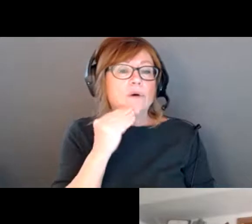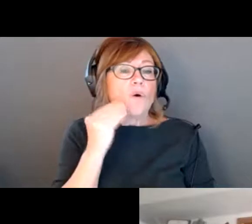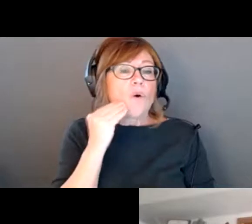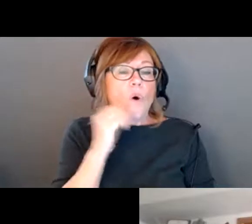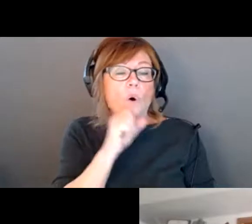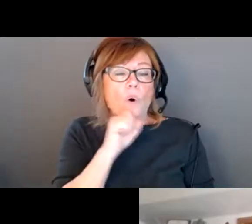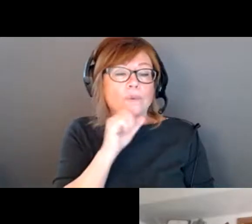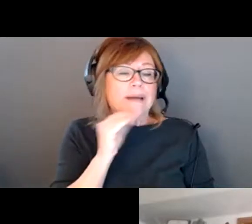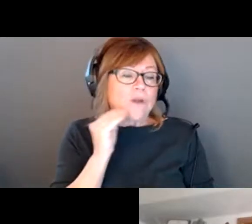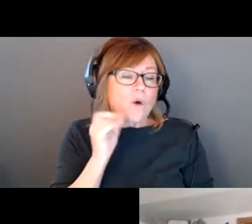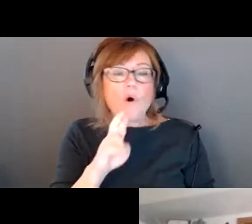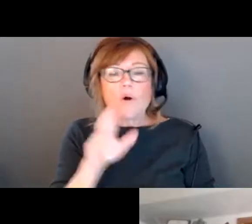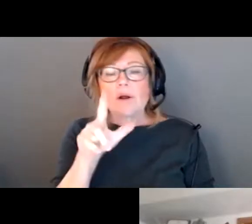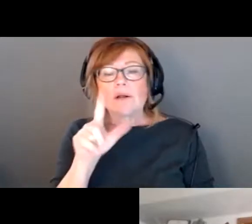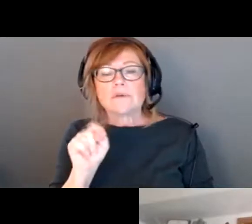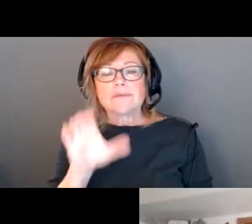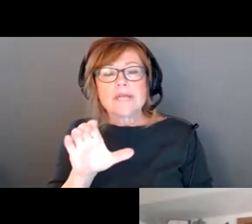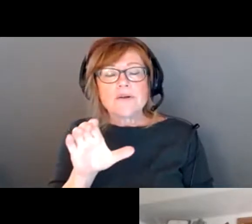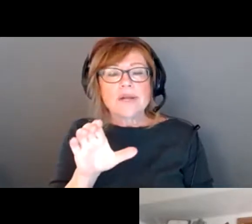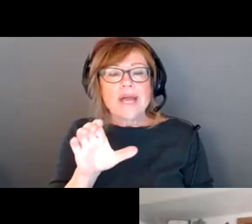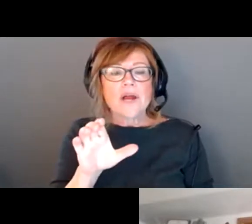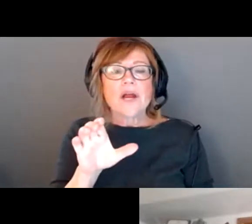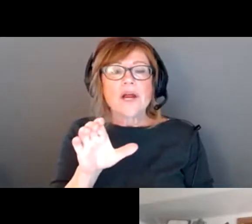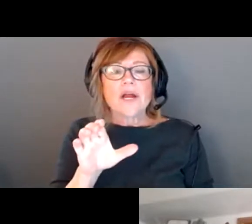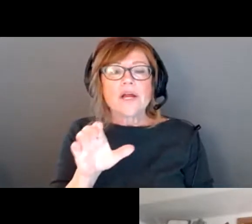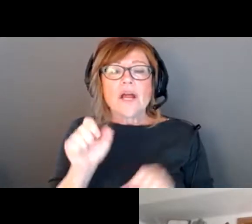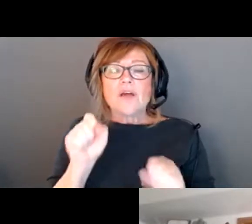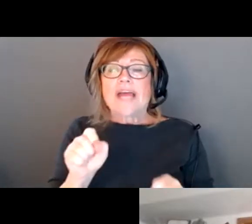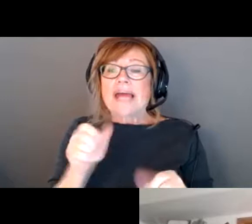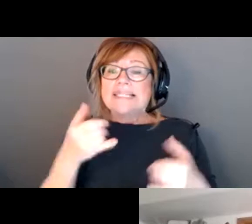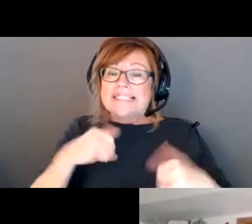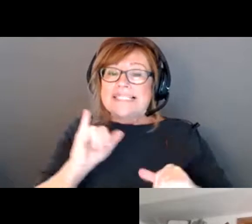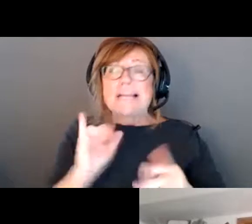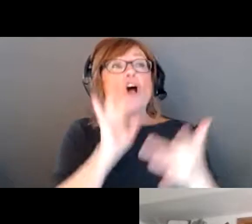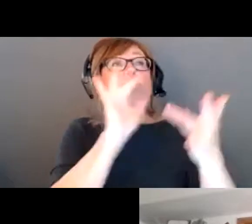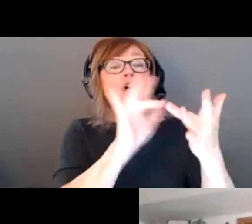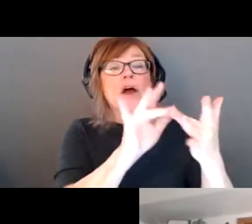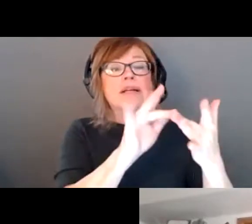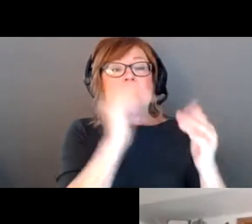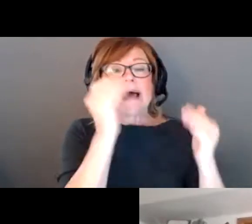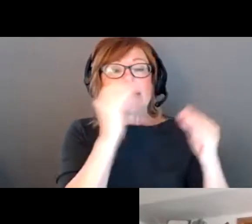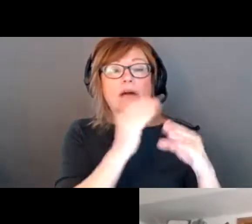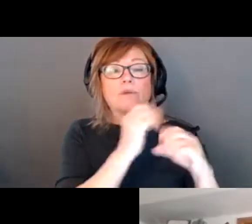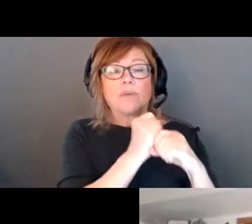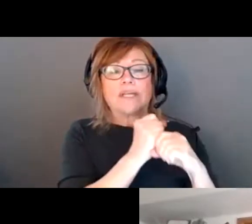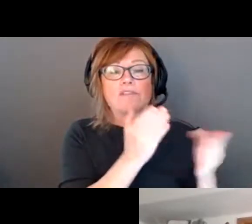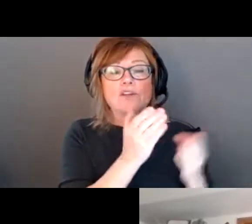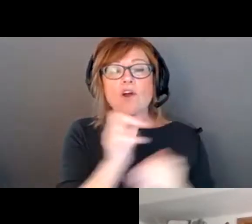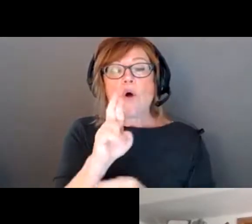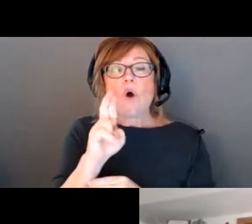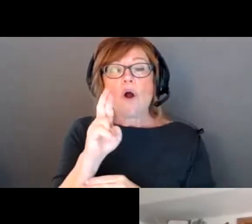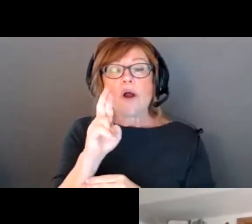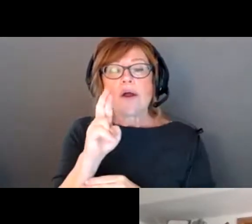from seeking the advice of adult protective services in the community or from one of the elder abuse